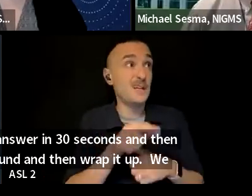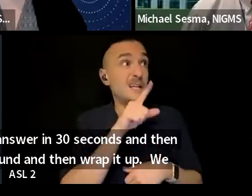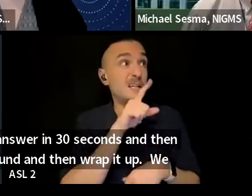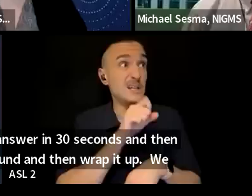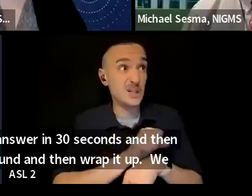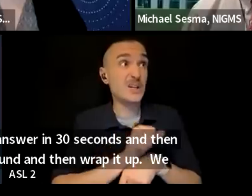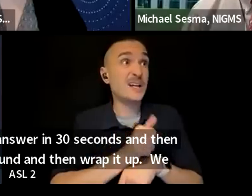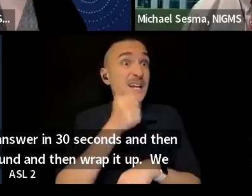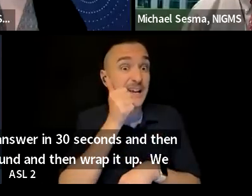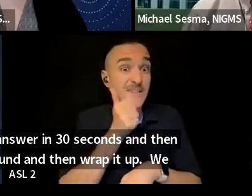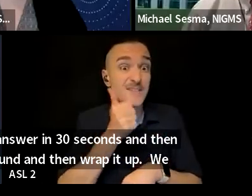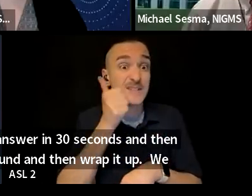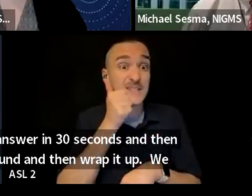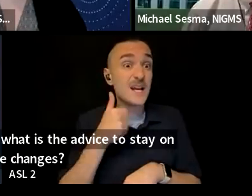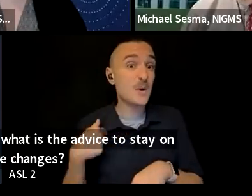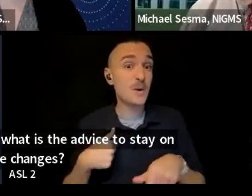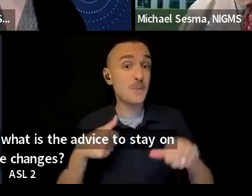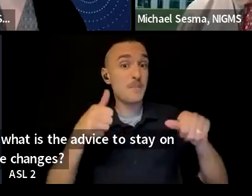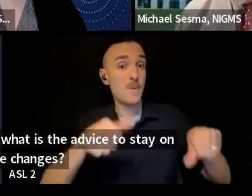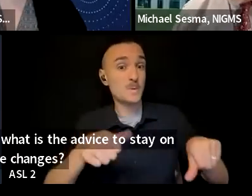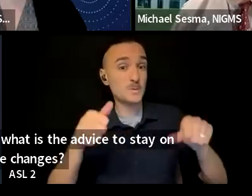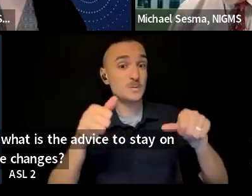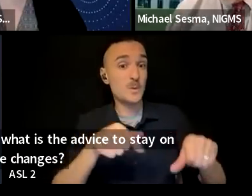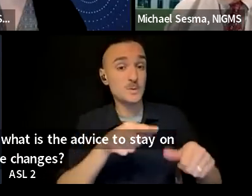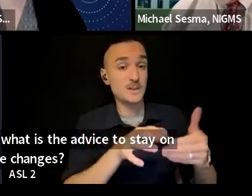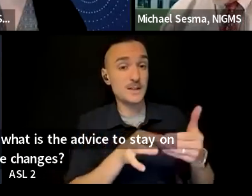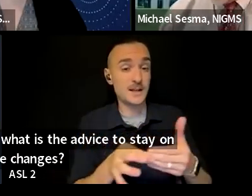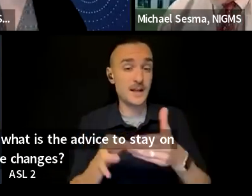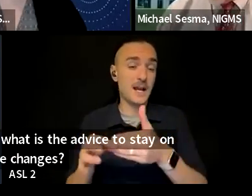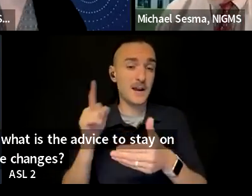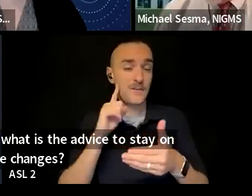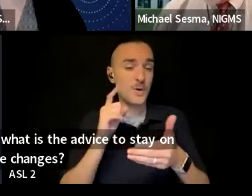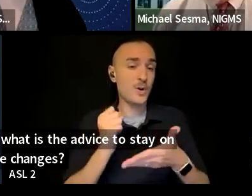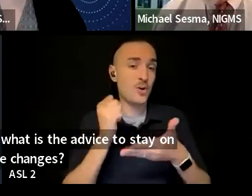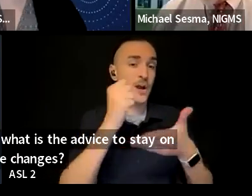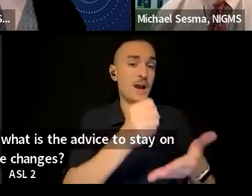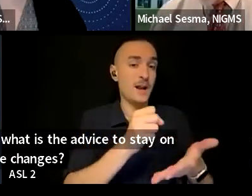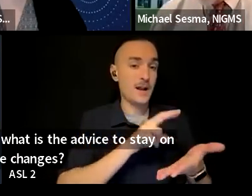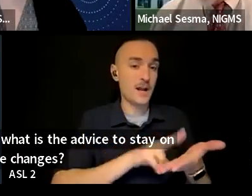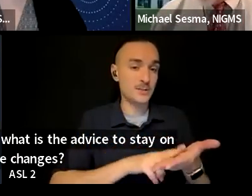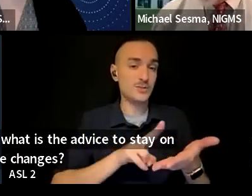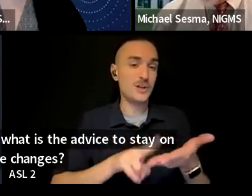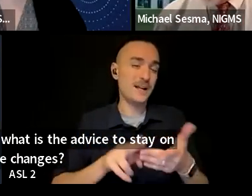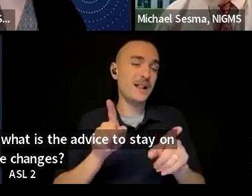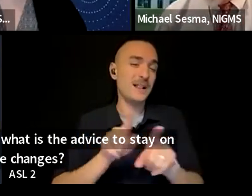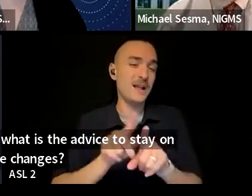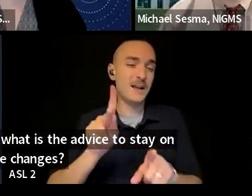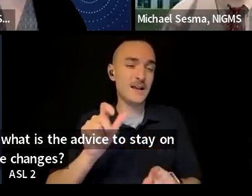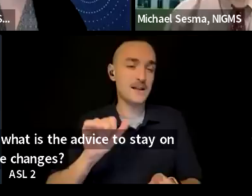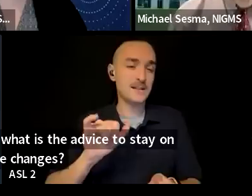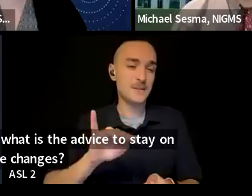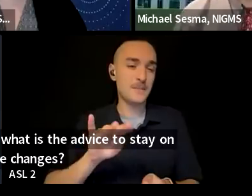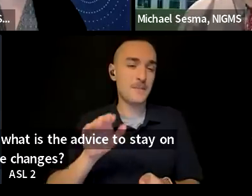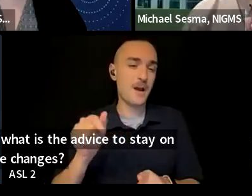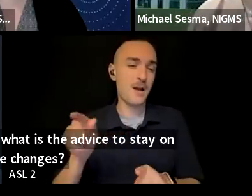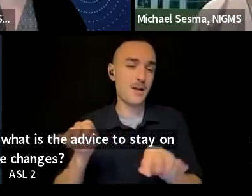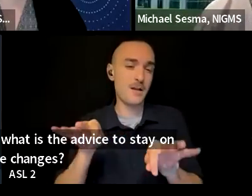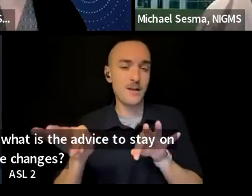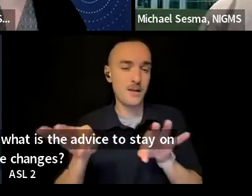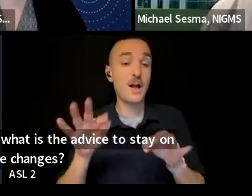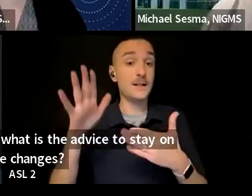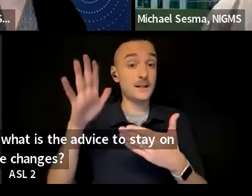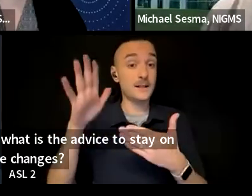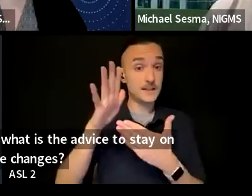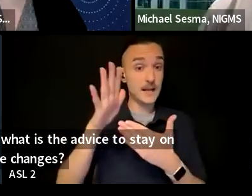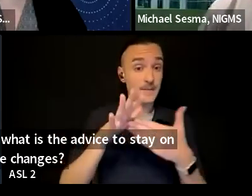things into the NIH Guide for Grants and Contracts. And as Cosima alluded to, at the top of the NIH Guide for Grants and Contracts, there is a